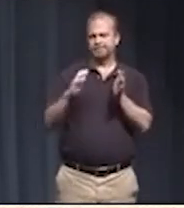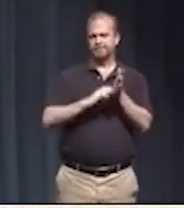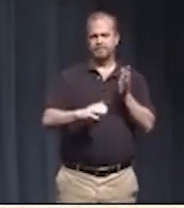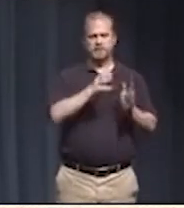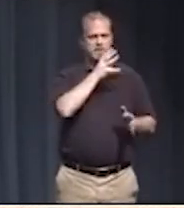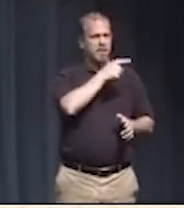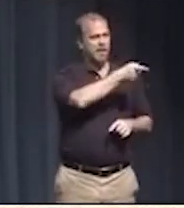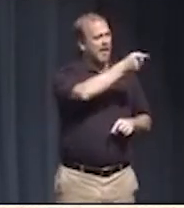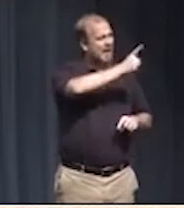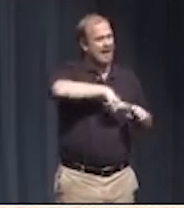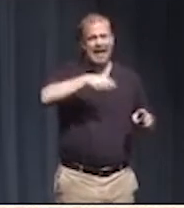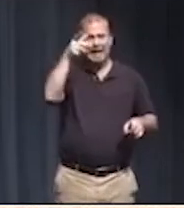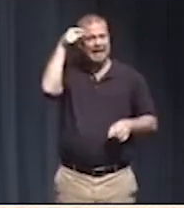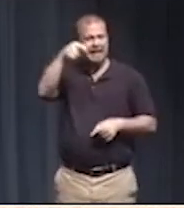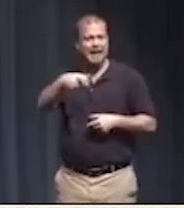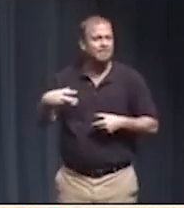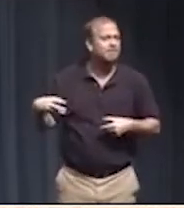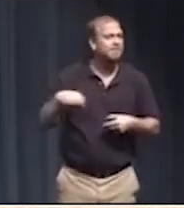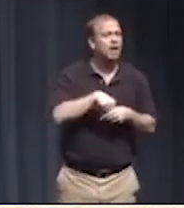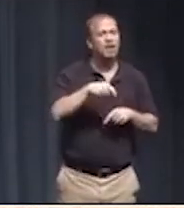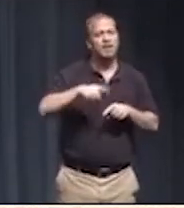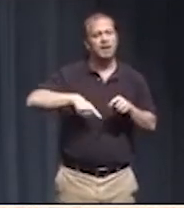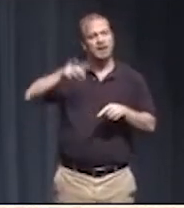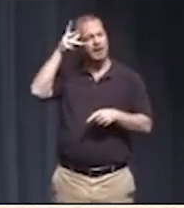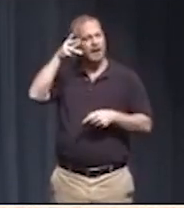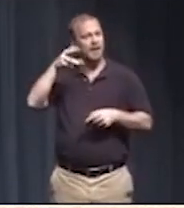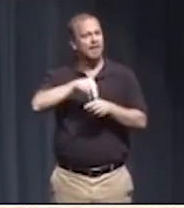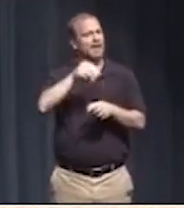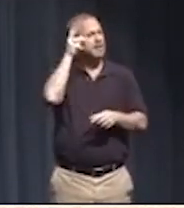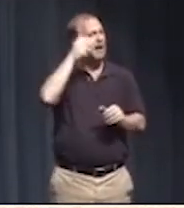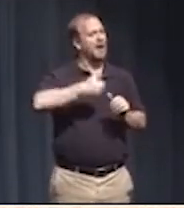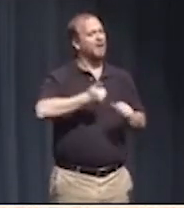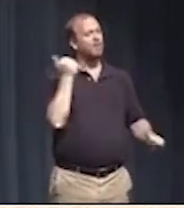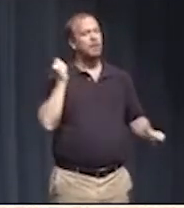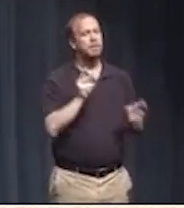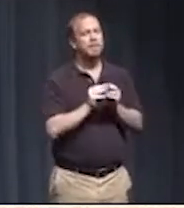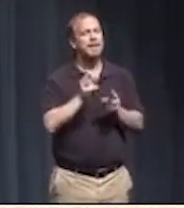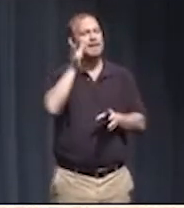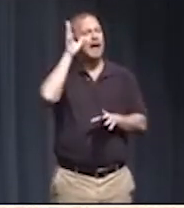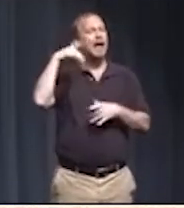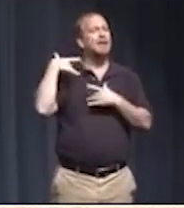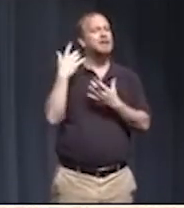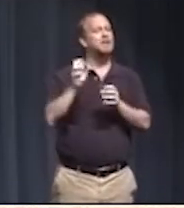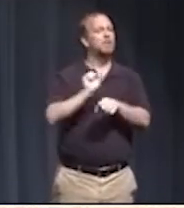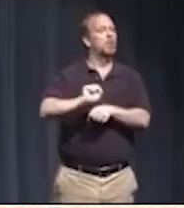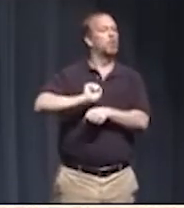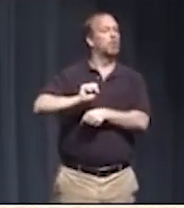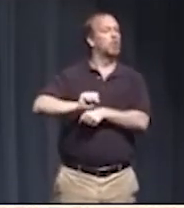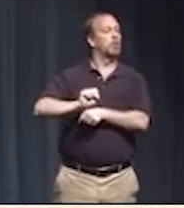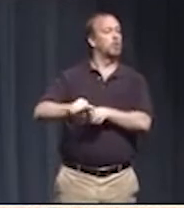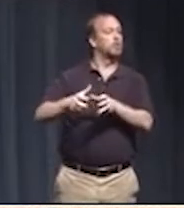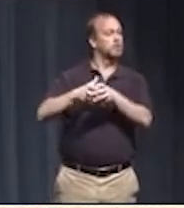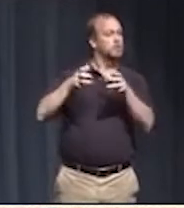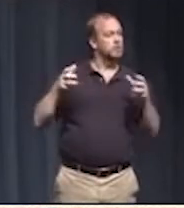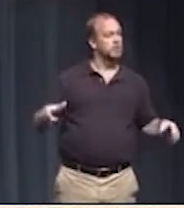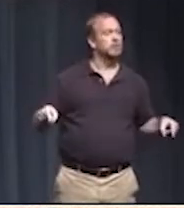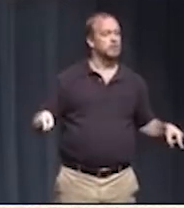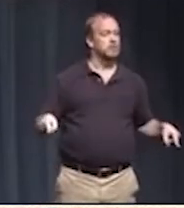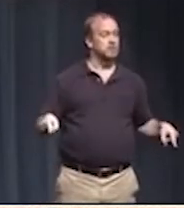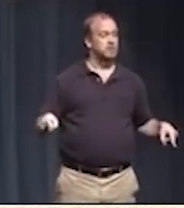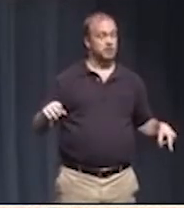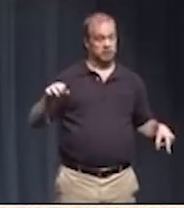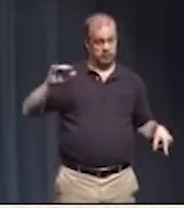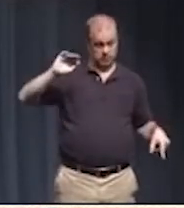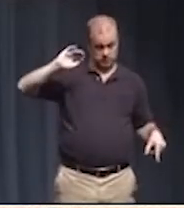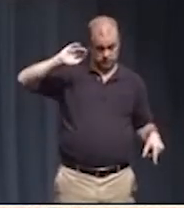is, I can't get dad involved. Dad stays away from meetings. Dad seems to work all the time. A lot of this is simply related to the fact